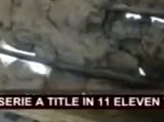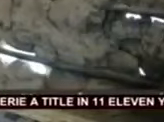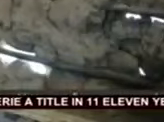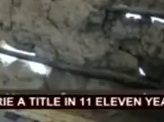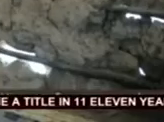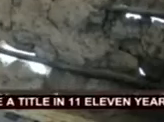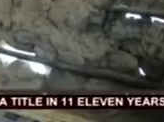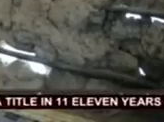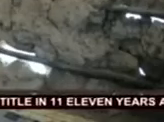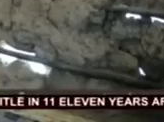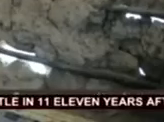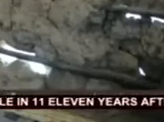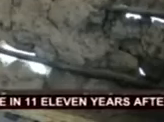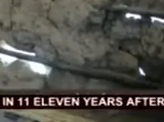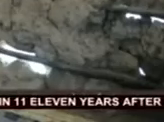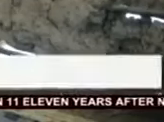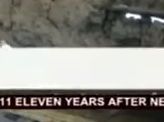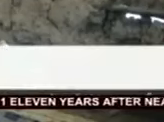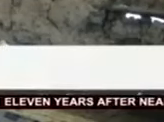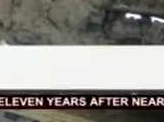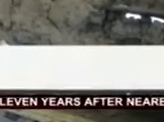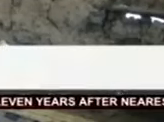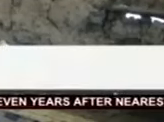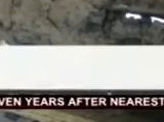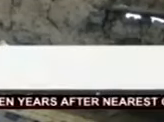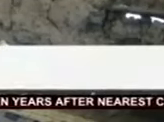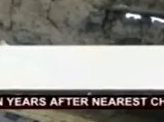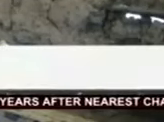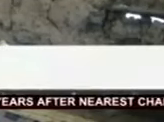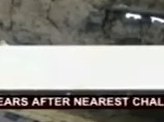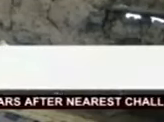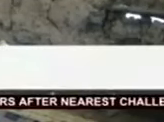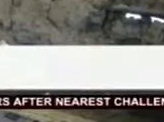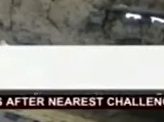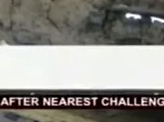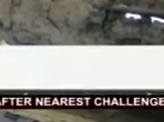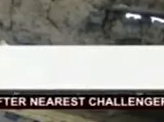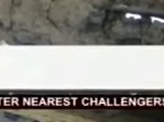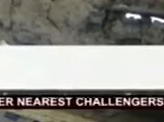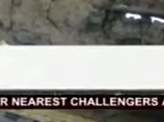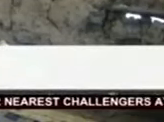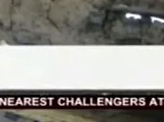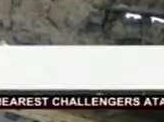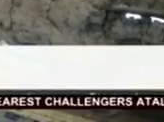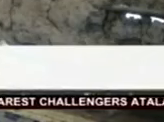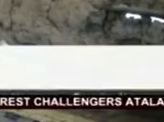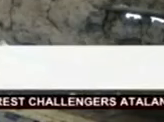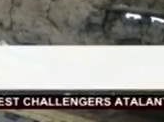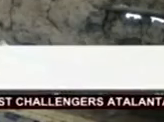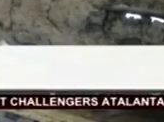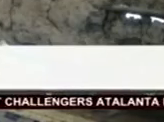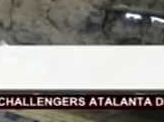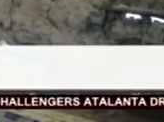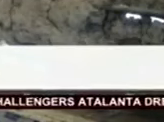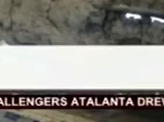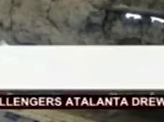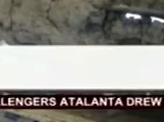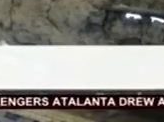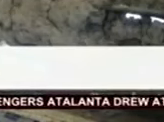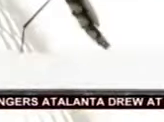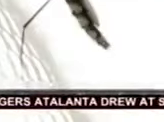bitum fata nyamin dorol nyinti ko susulalo katharadu lalle to min yalon ko nol bije aninyi jino